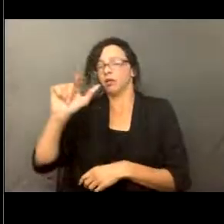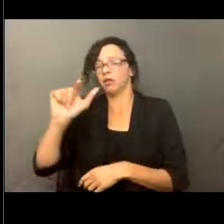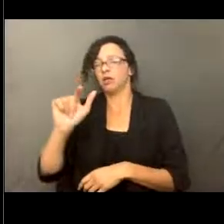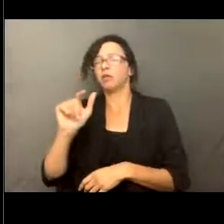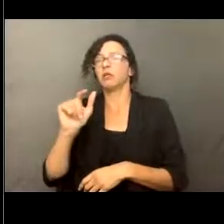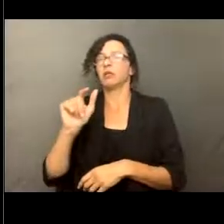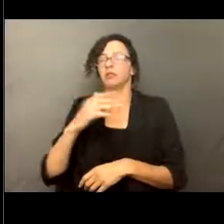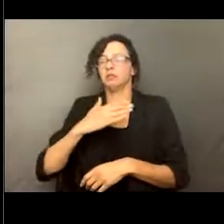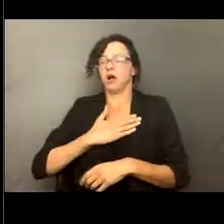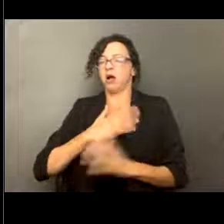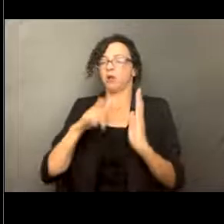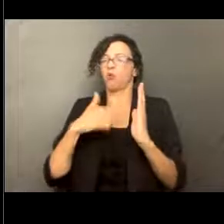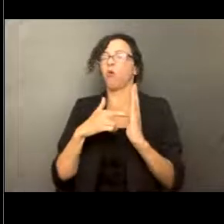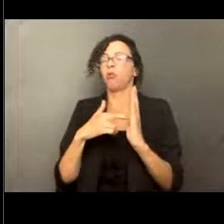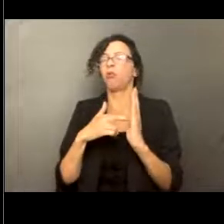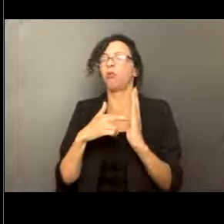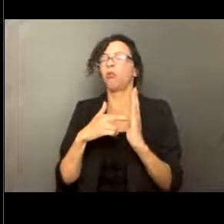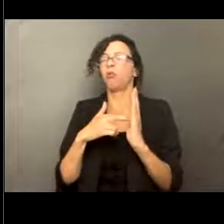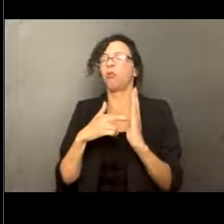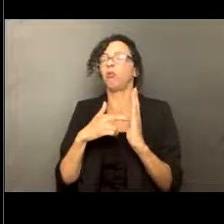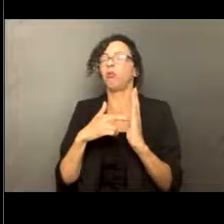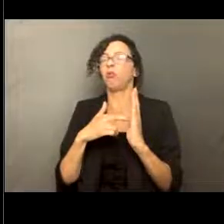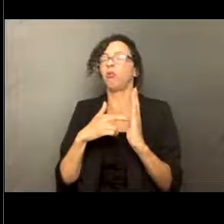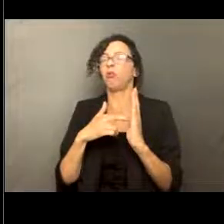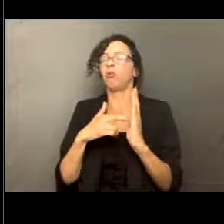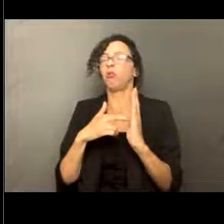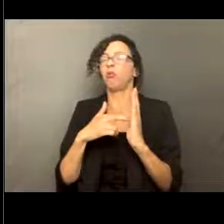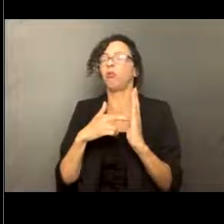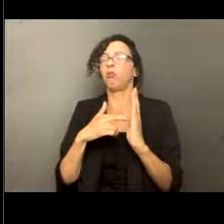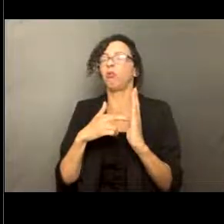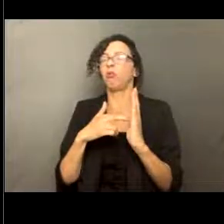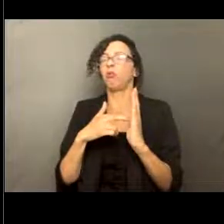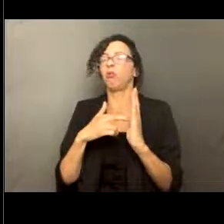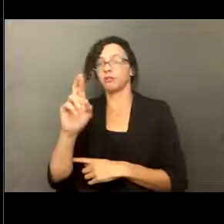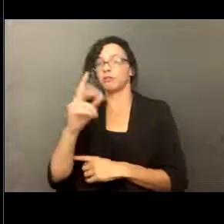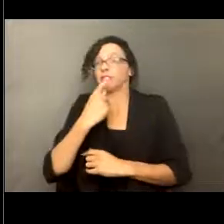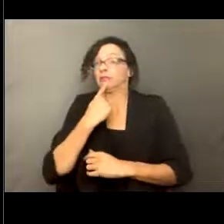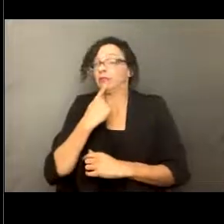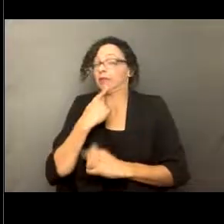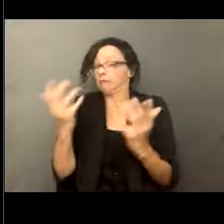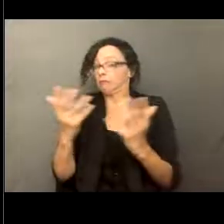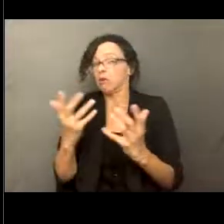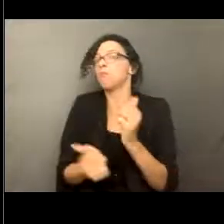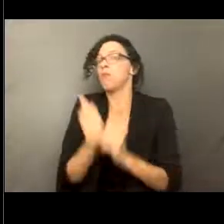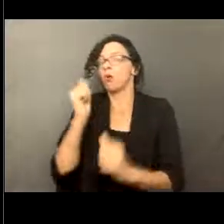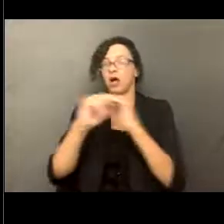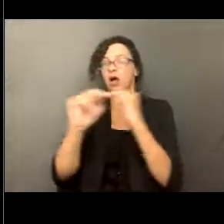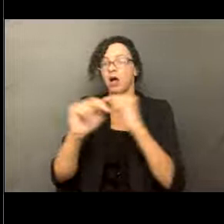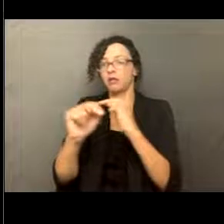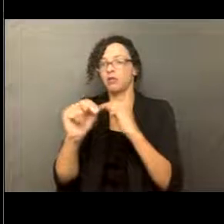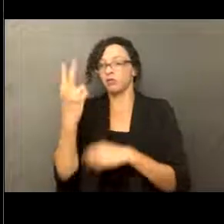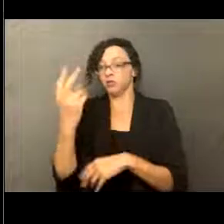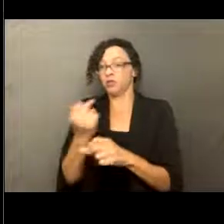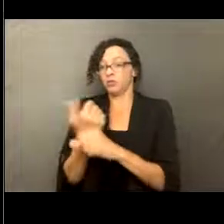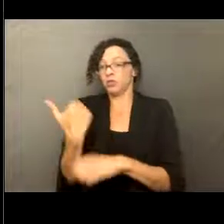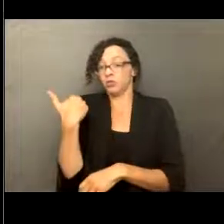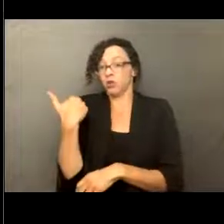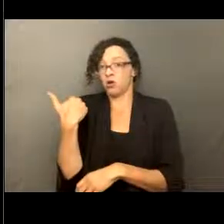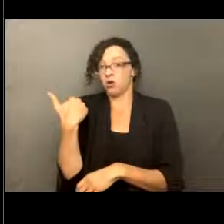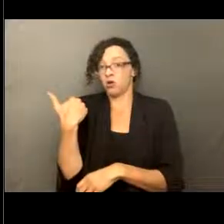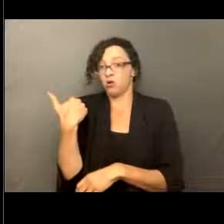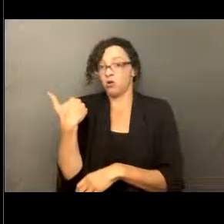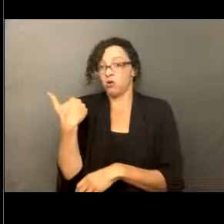Judge Carter alluded to say that most of the highways that we were once 2 years ago are now clean. And he's like, what's